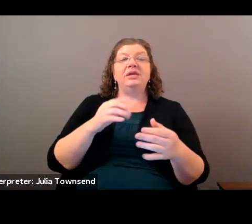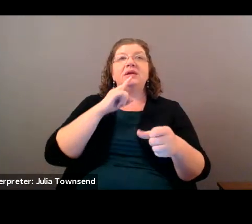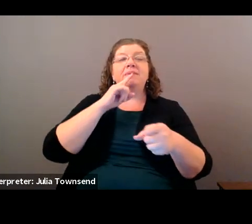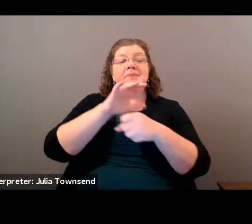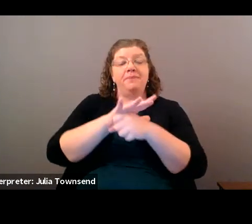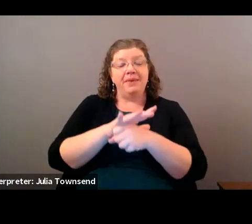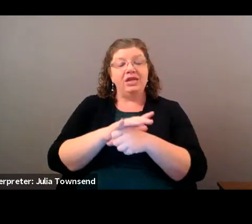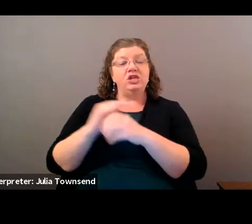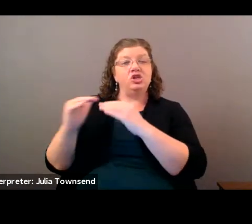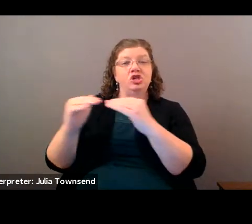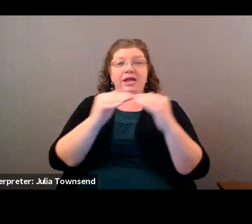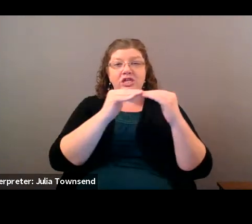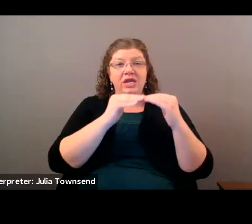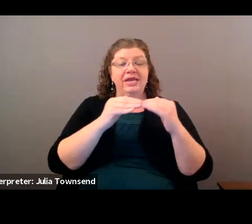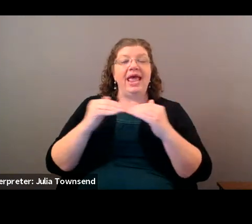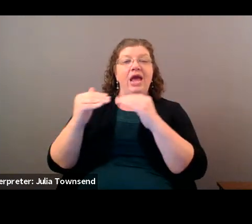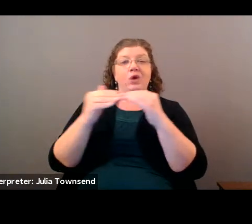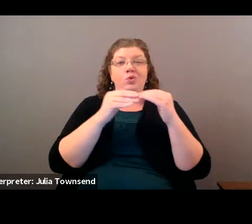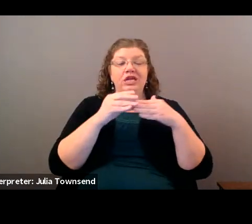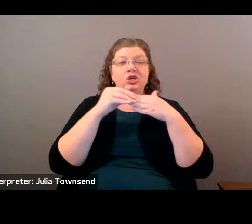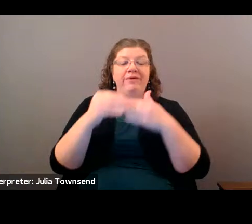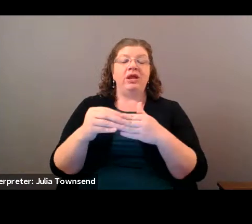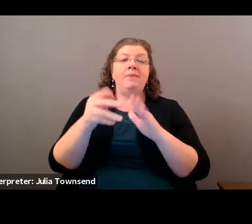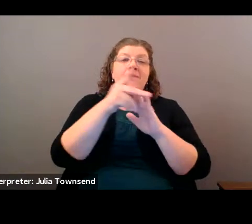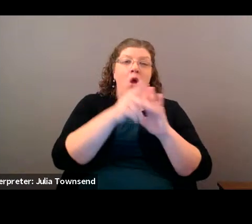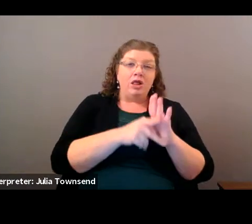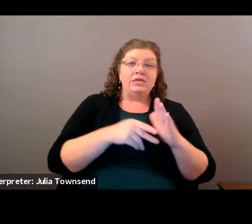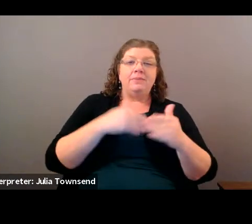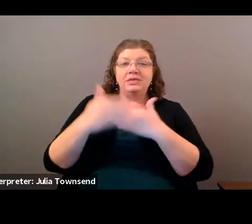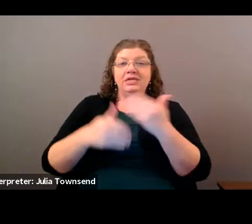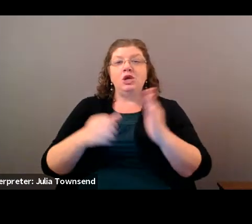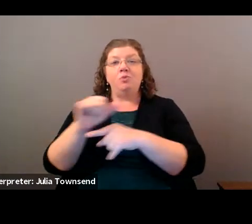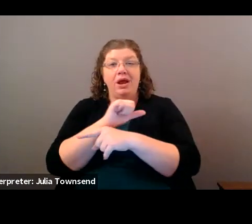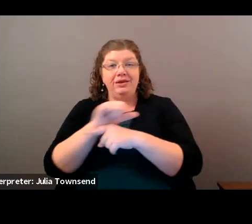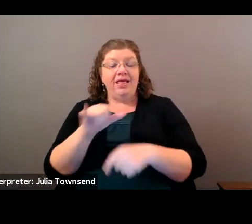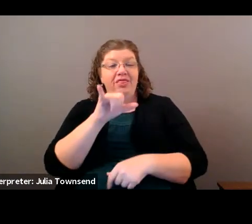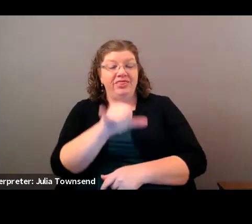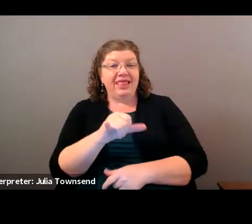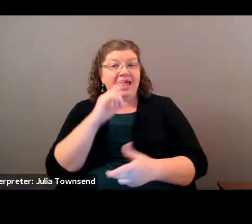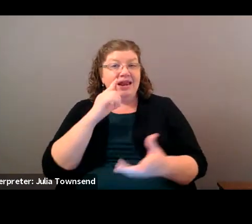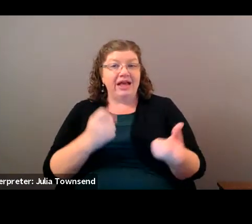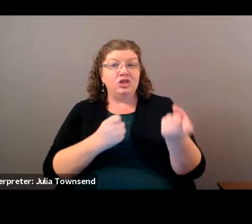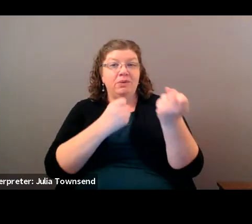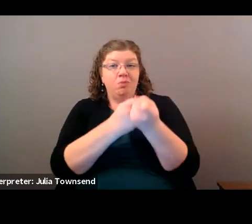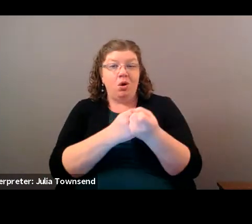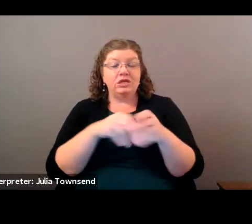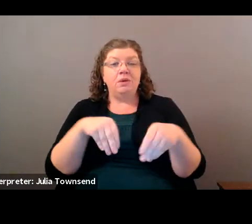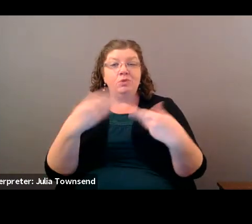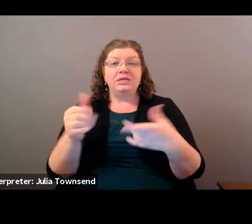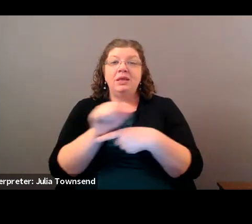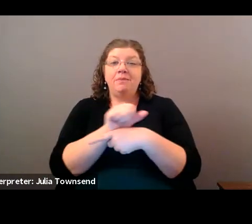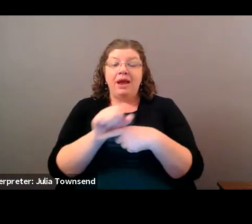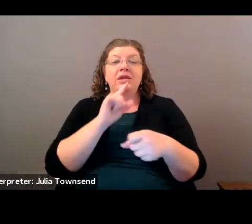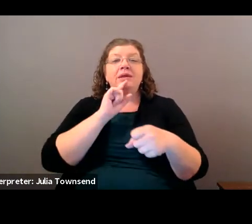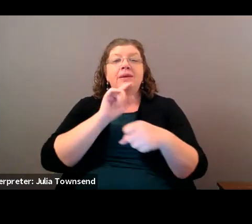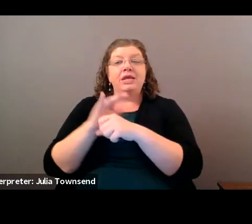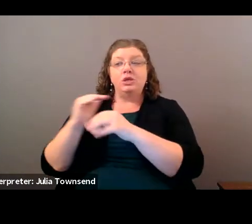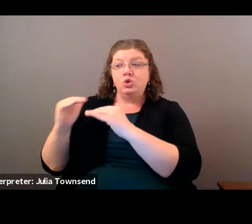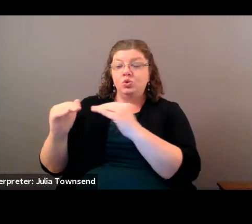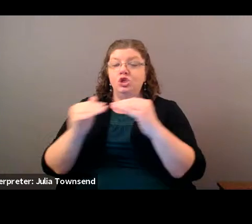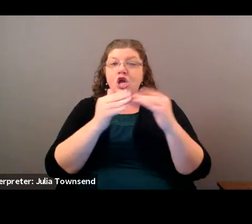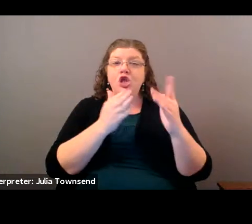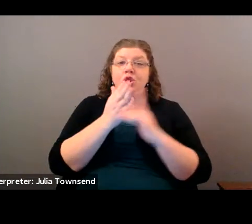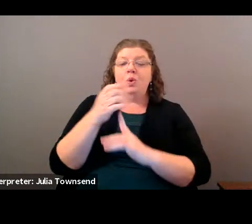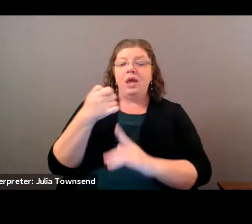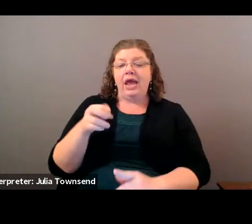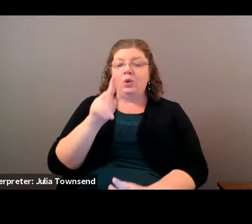equity-driven policies, procedures, and practices. I support this agenda item, which puts into practice the commitment to justice through equity as